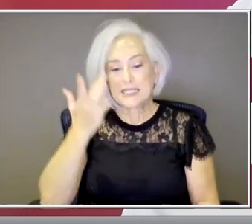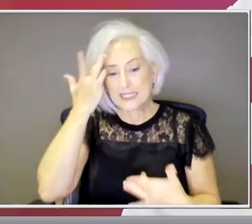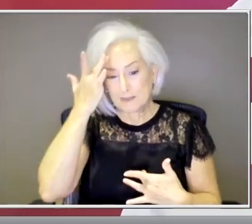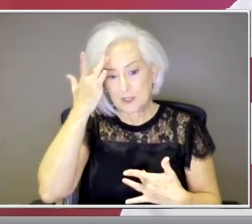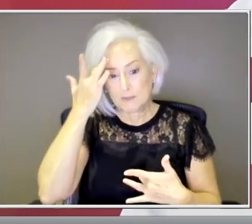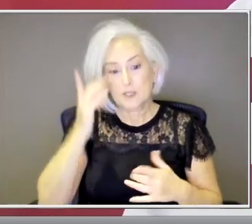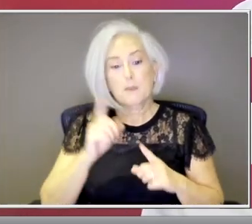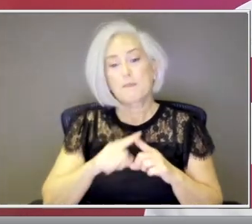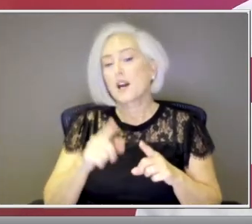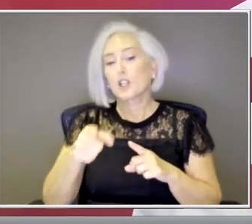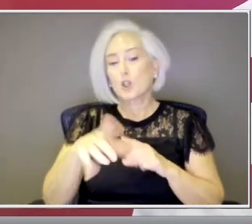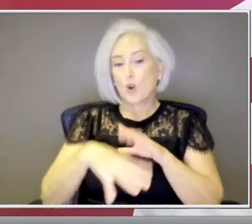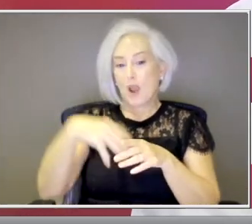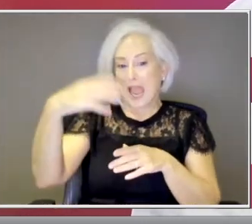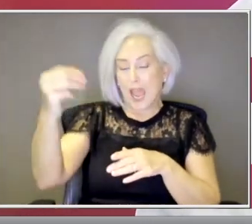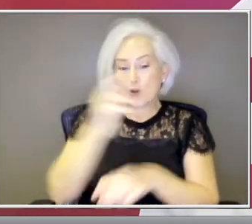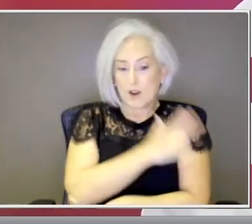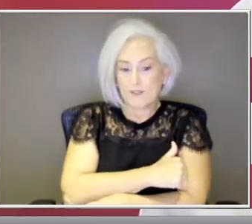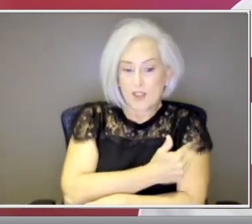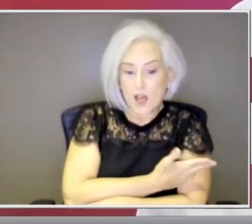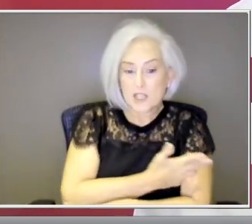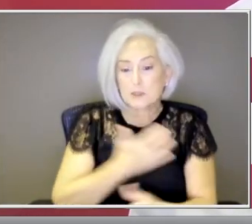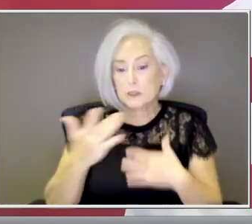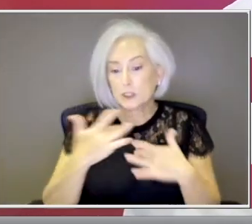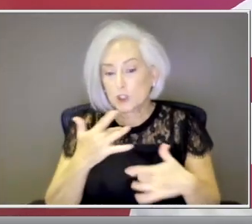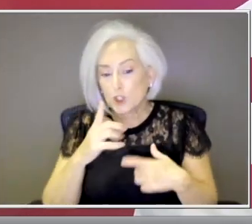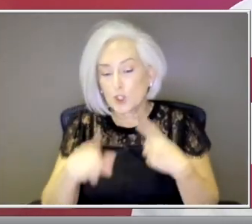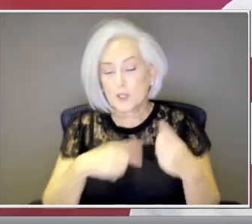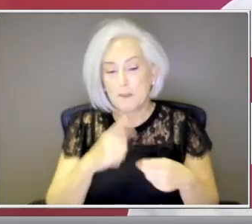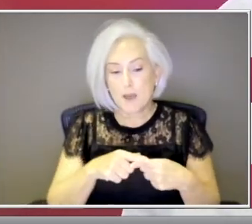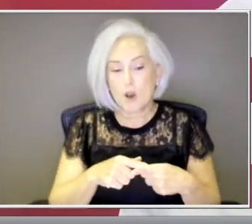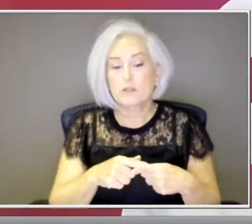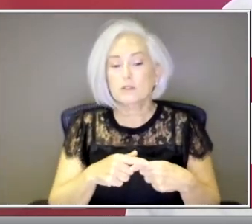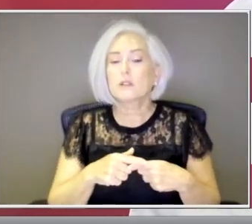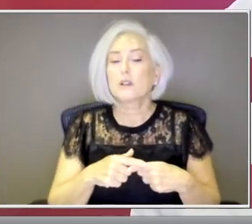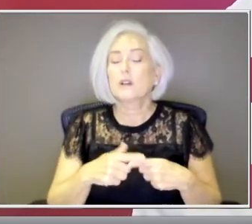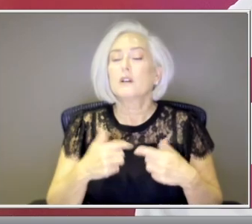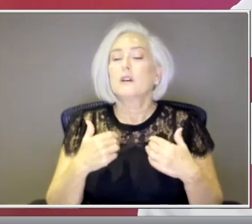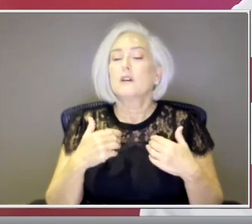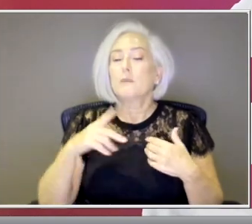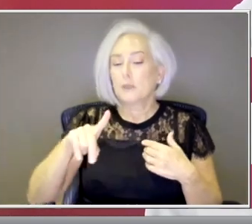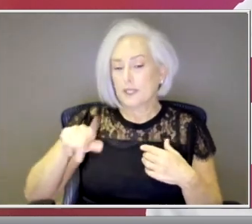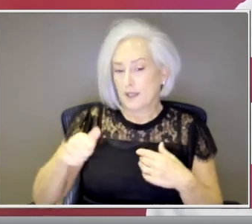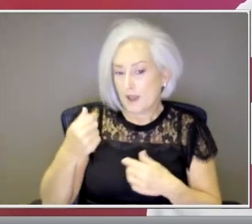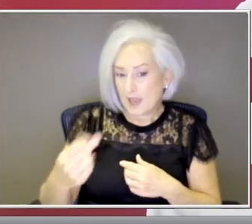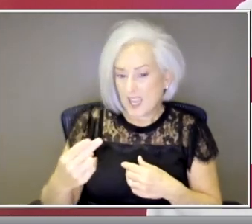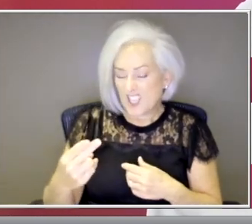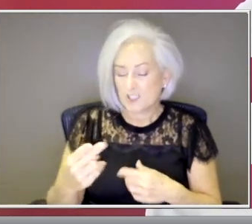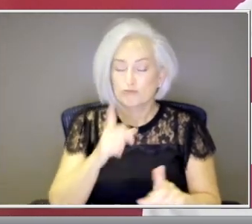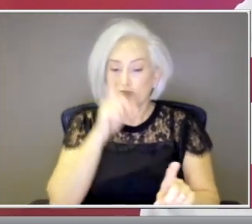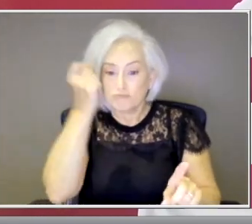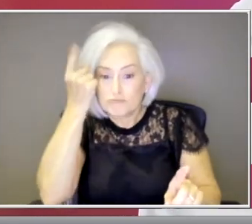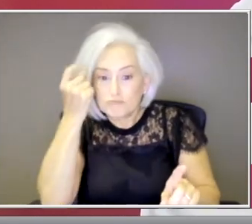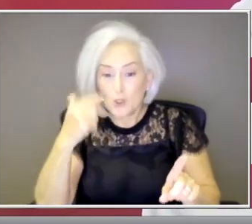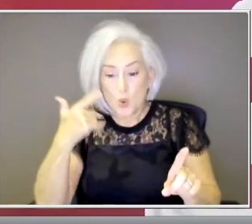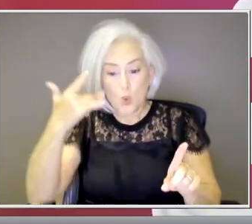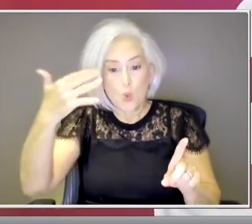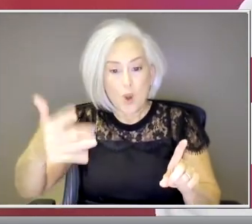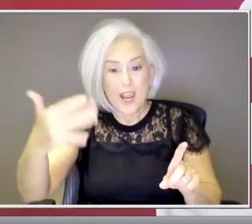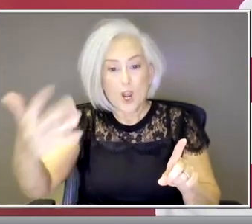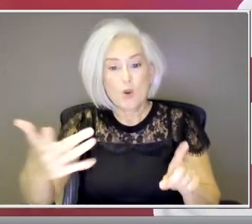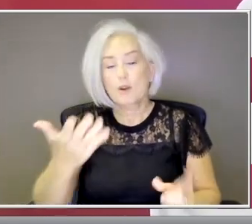and you're worried about pulmonary hypertension, which is very rare in children, you could have a child coughing up blood. You could